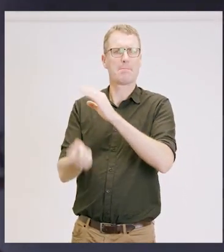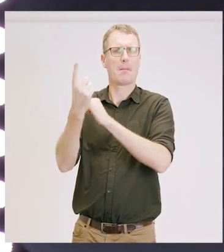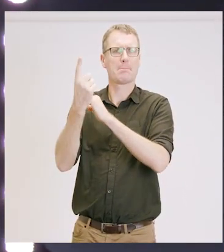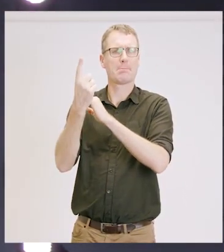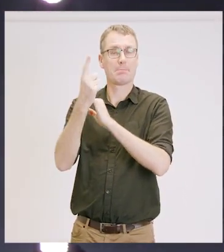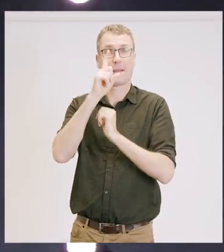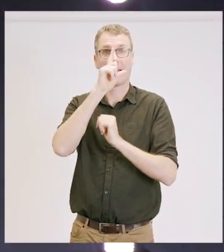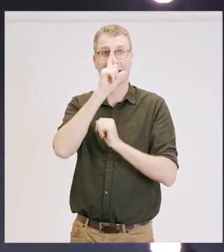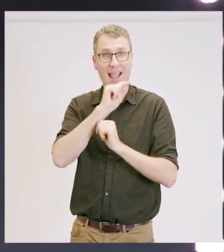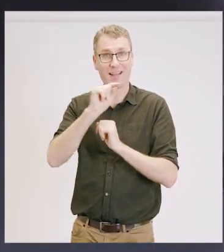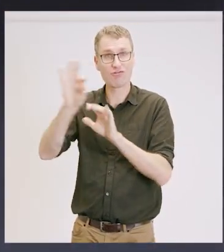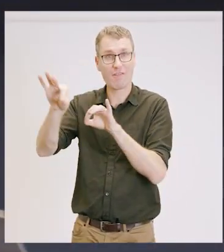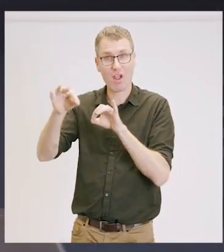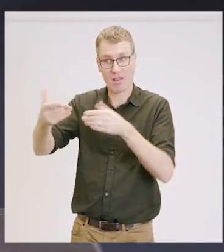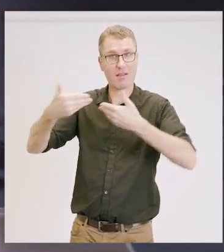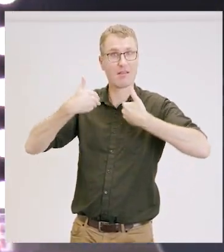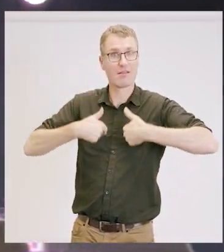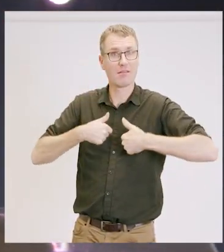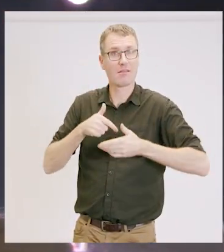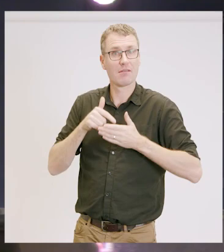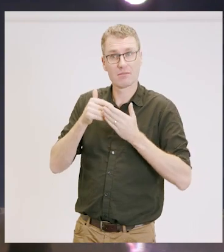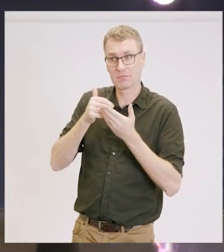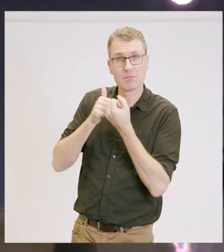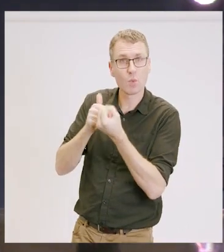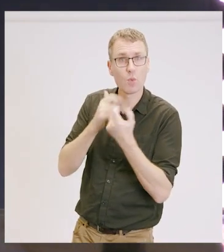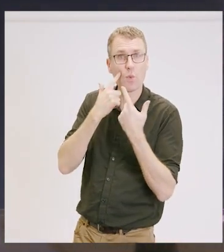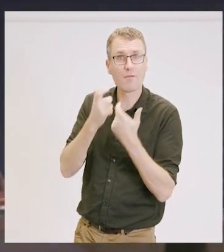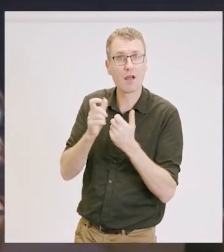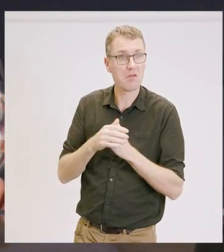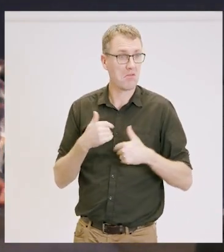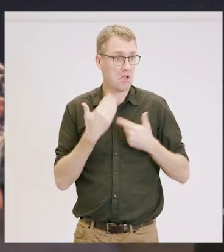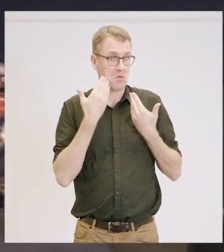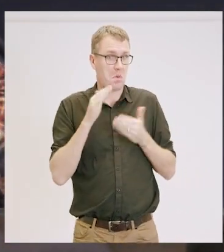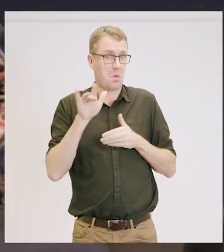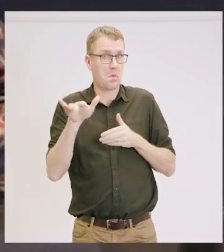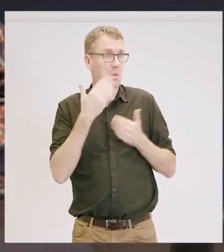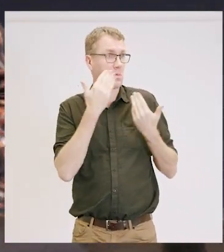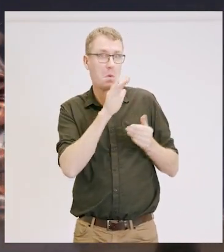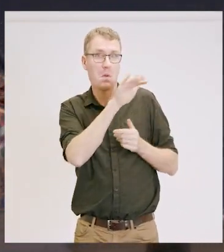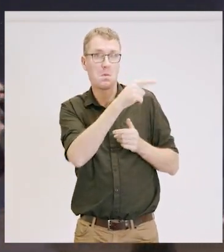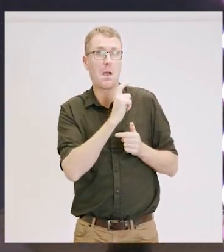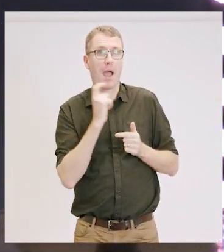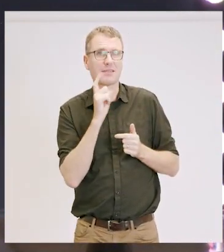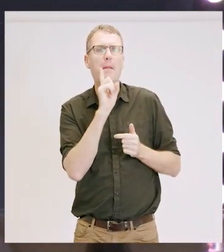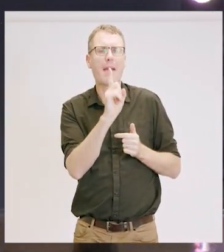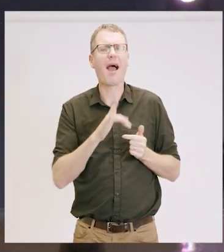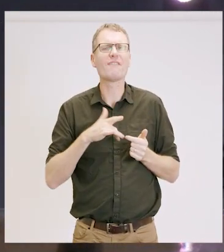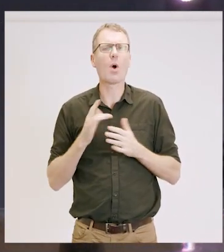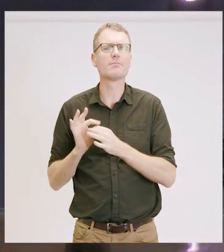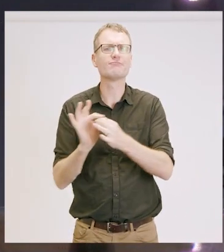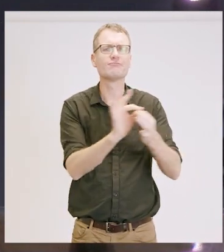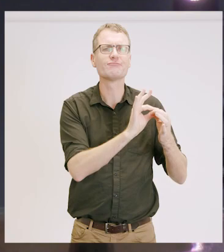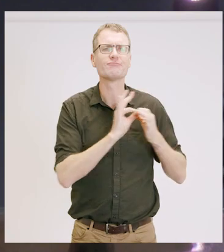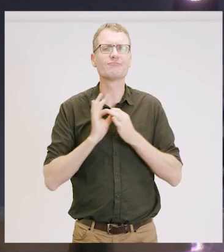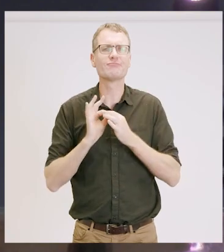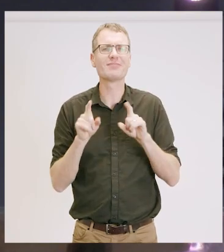we know this person that's in Christchurch, they've got this issue that's come up, could we send them along to you to look after them? And